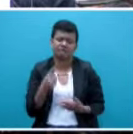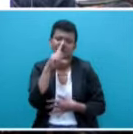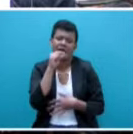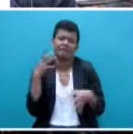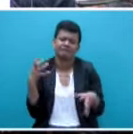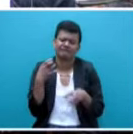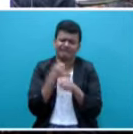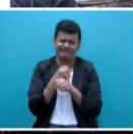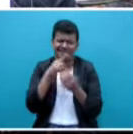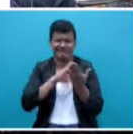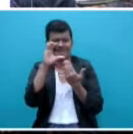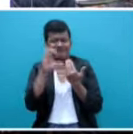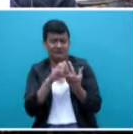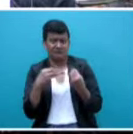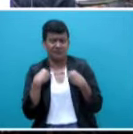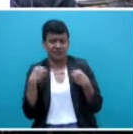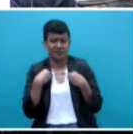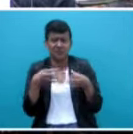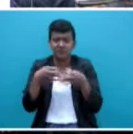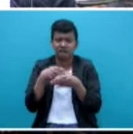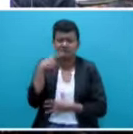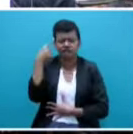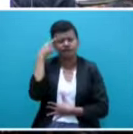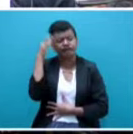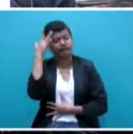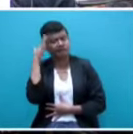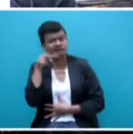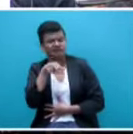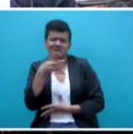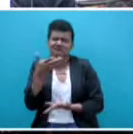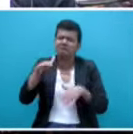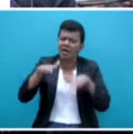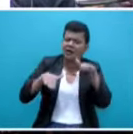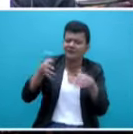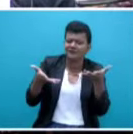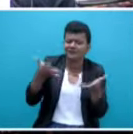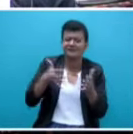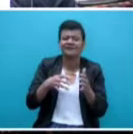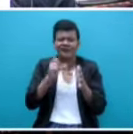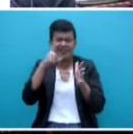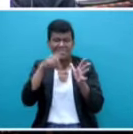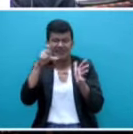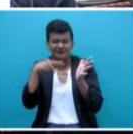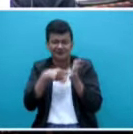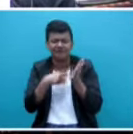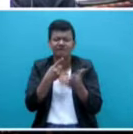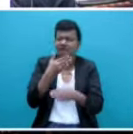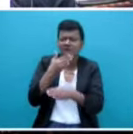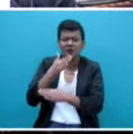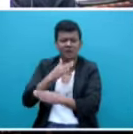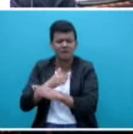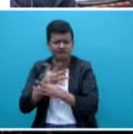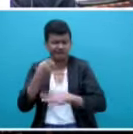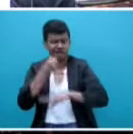following factors: the balancing act and the need to look at the work of the government given the schedules that are in place.